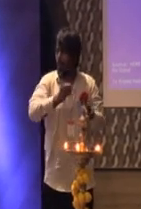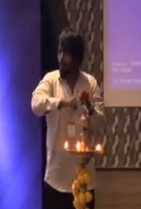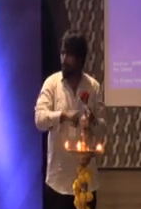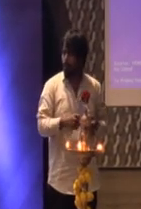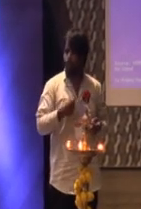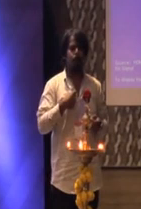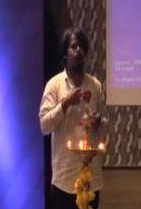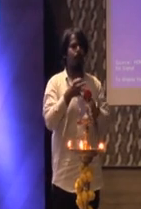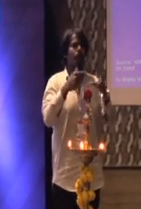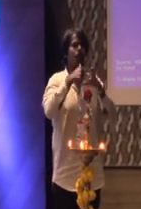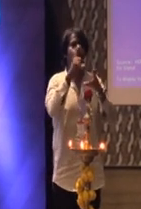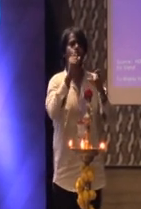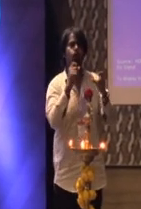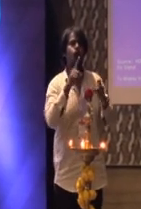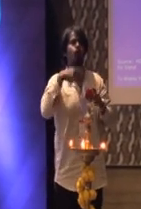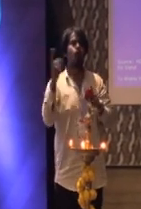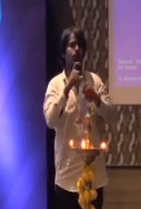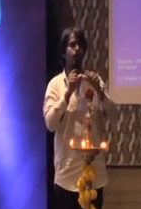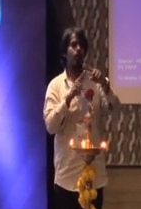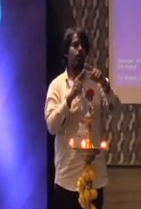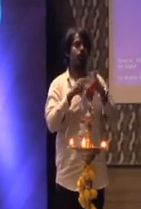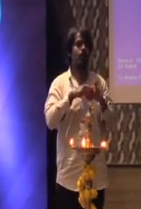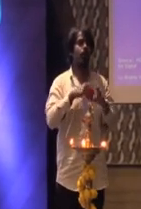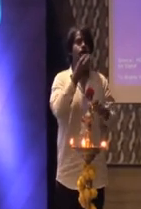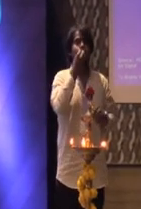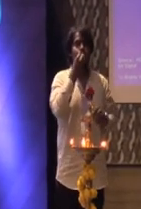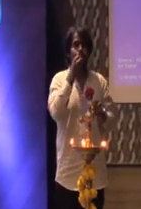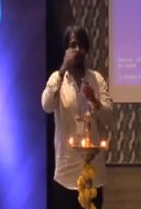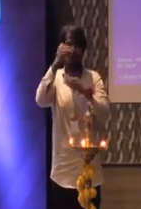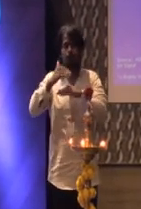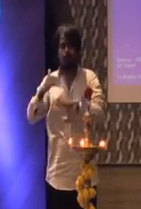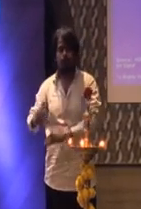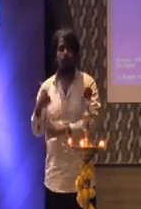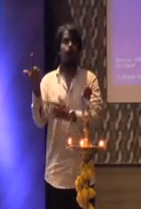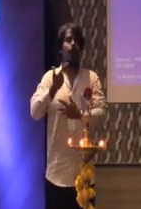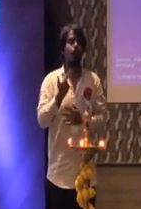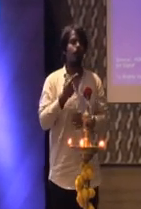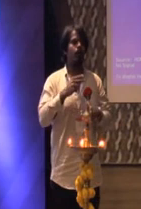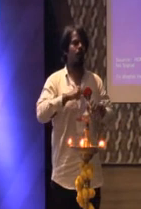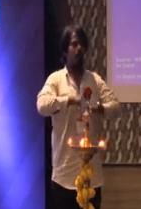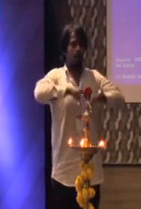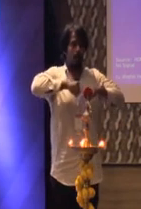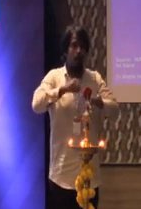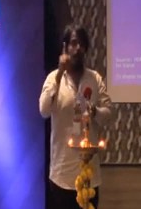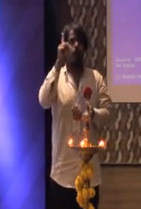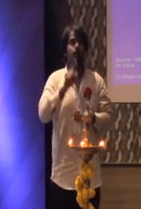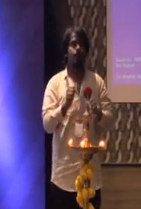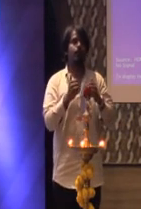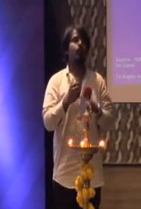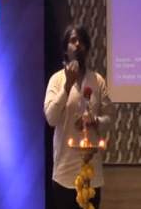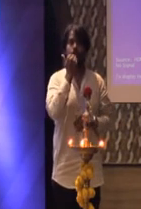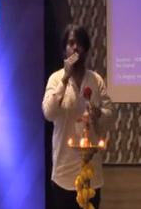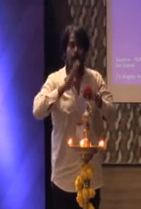suggest keto diet is not actually a diet which one can follow for a longer period of time it's a high fat diet and high sugar